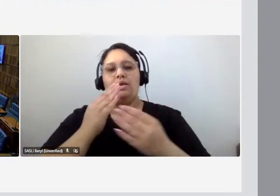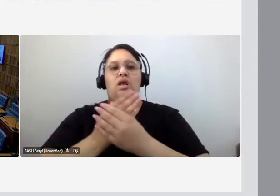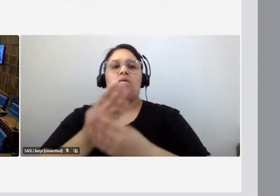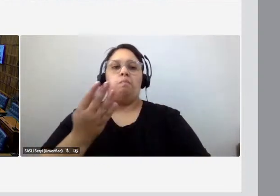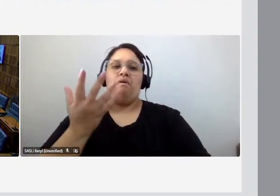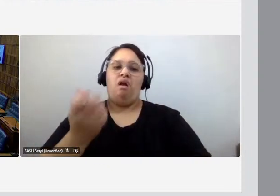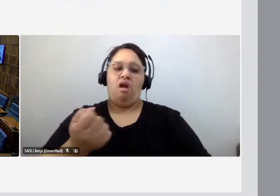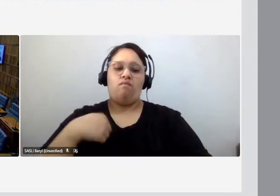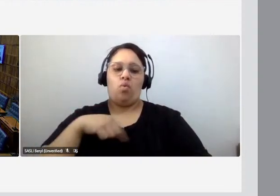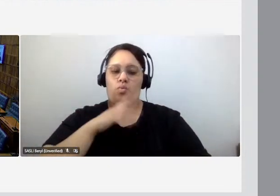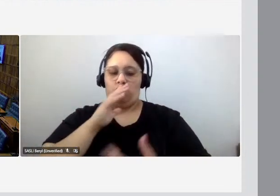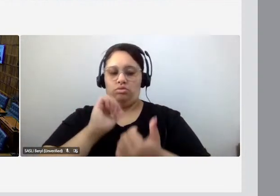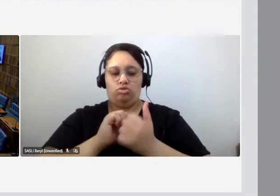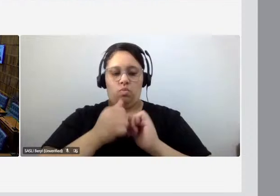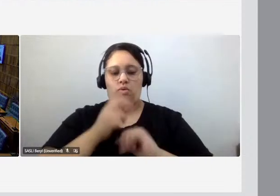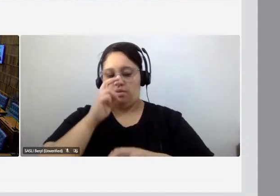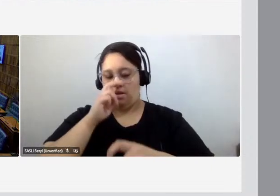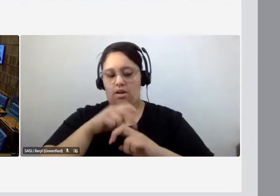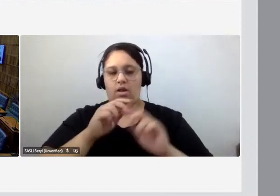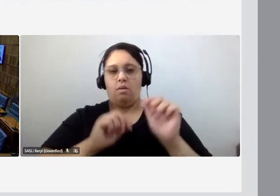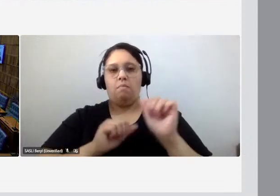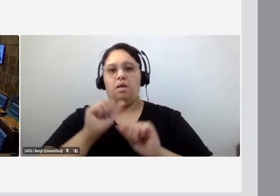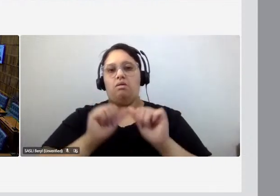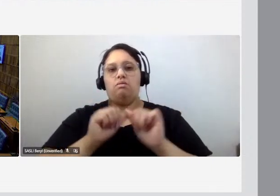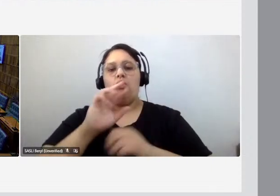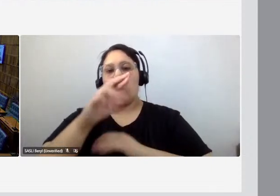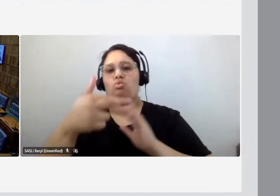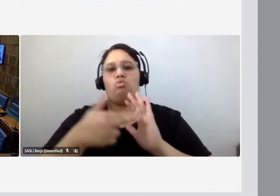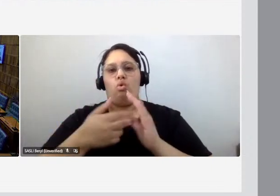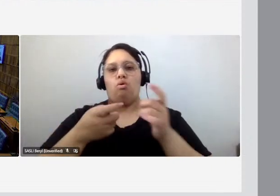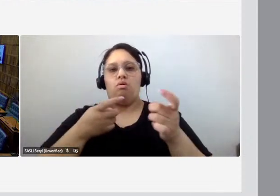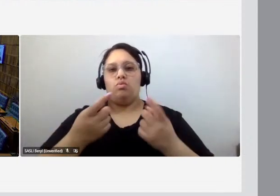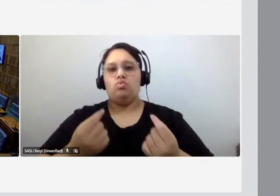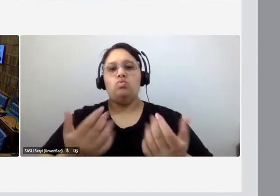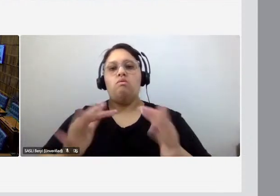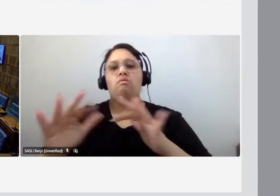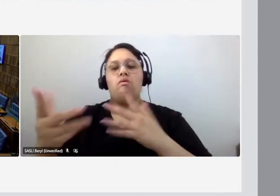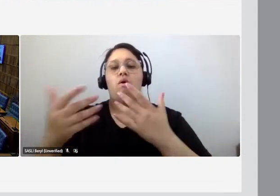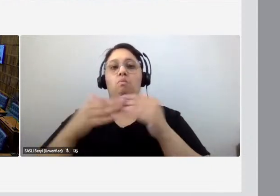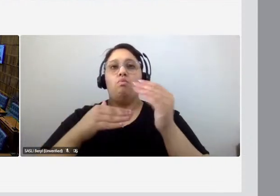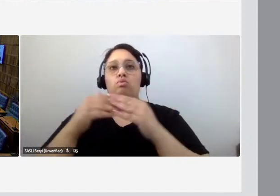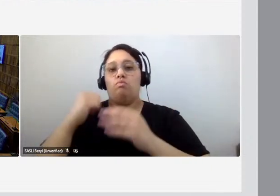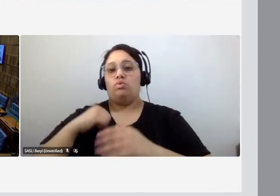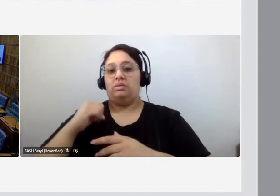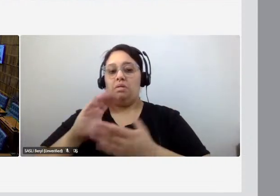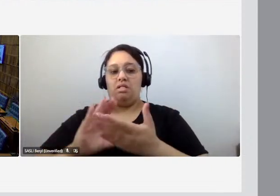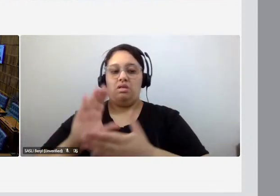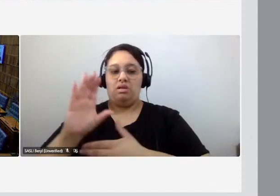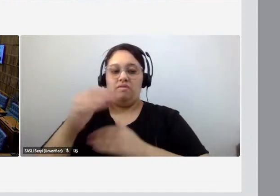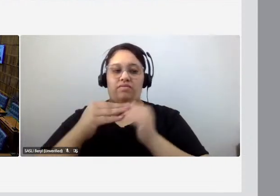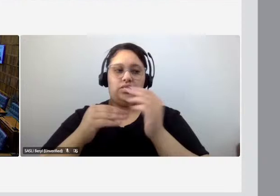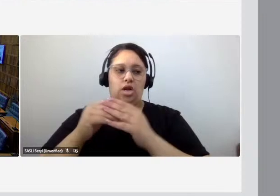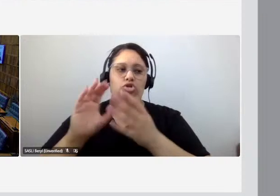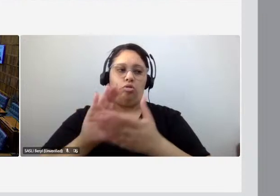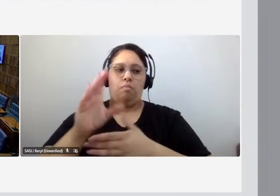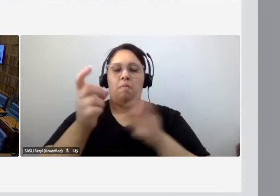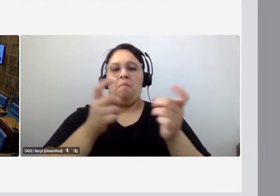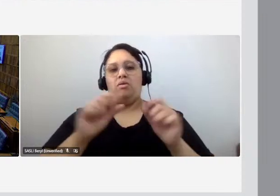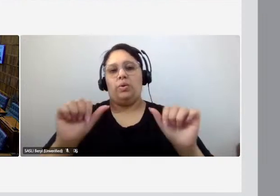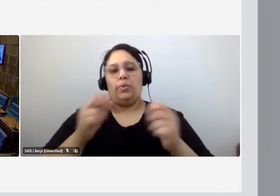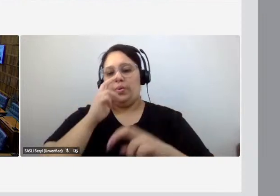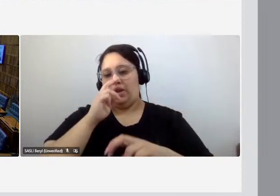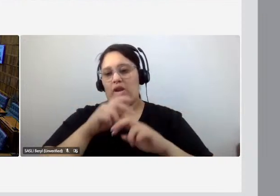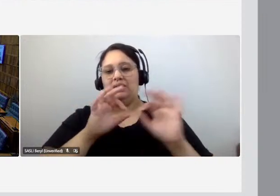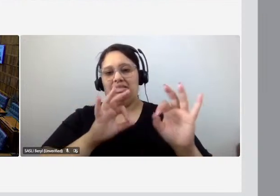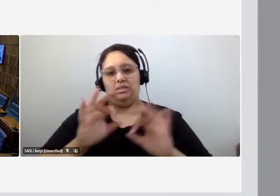for us as sport to have a better role to play in how the municipal infrastructure, that allocation for sports facilities do get managed. And I think that will